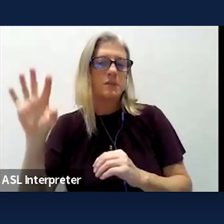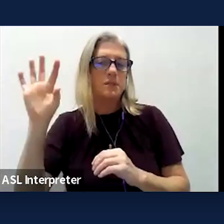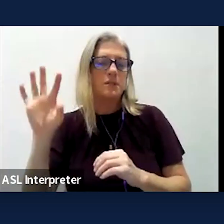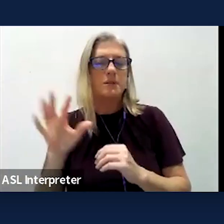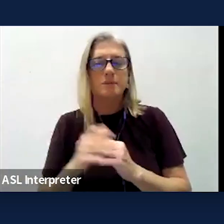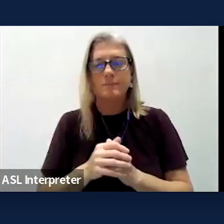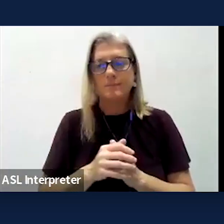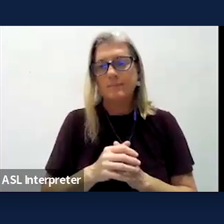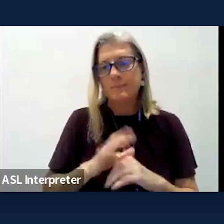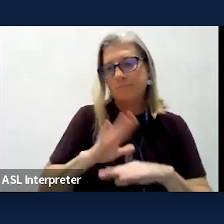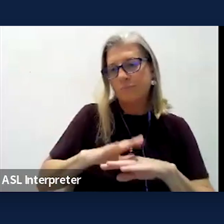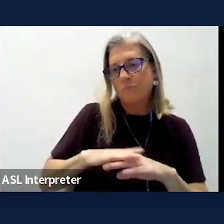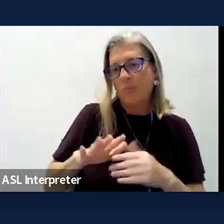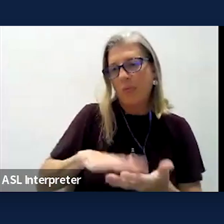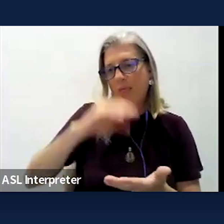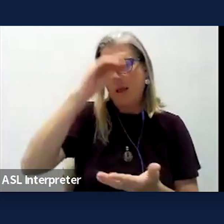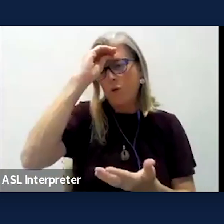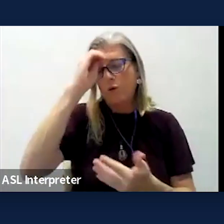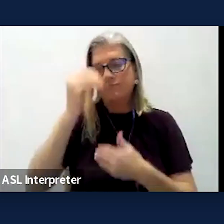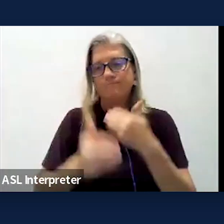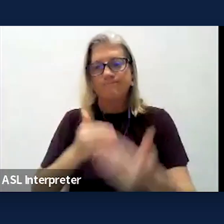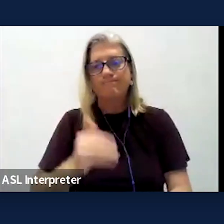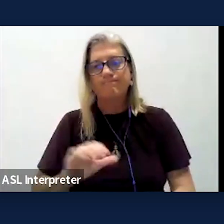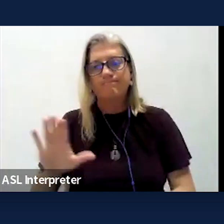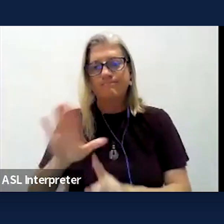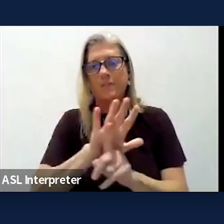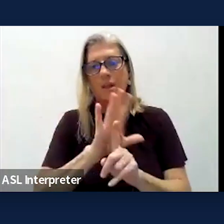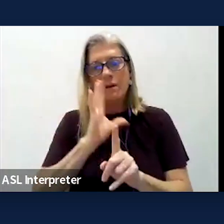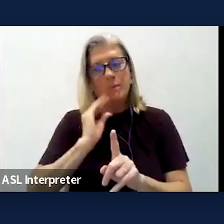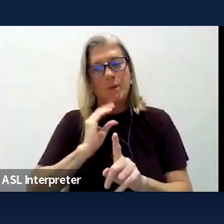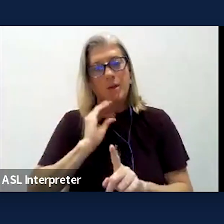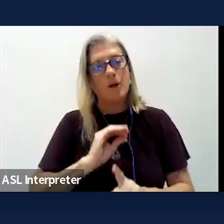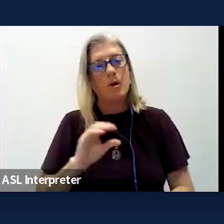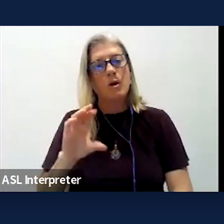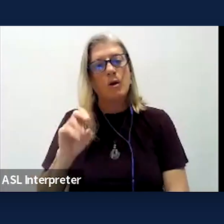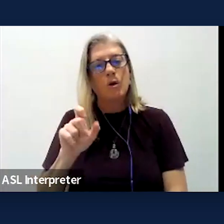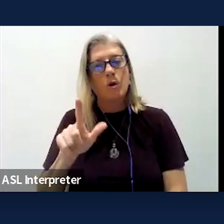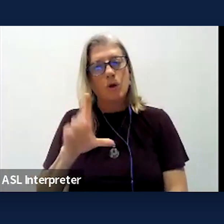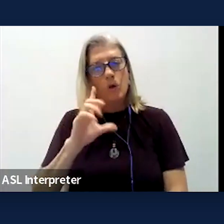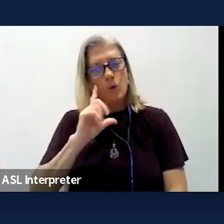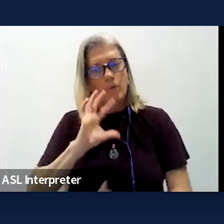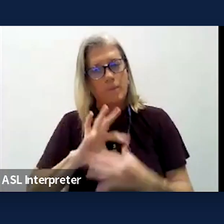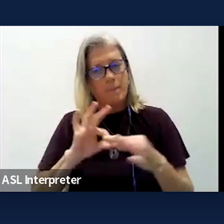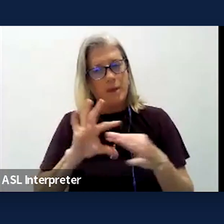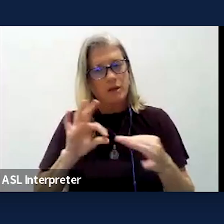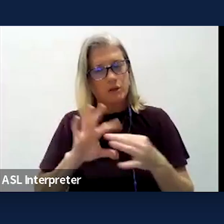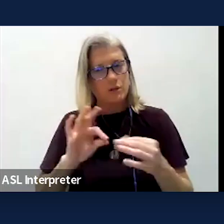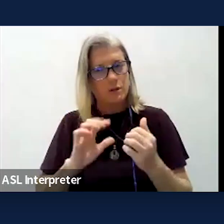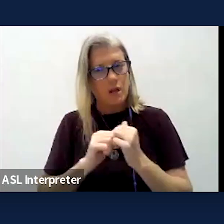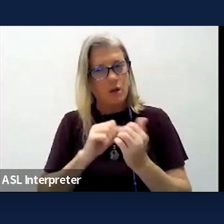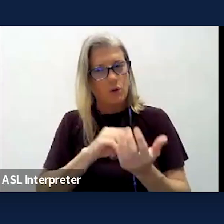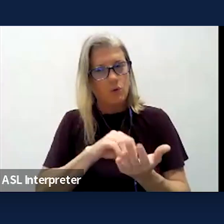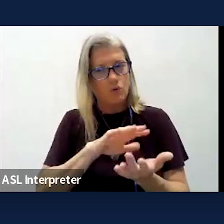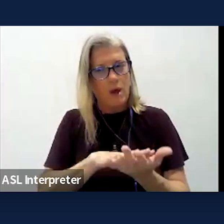learned in going through this. So, Carl, you had mentioned that you've learned how to manage things, that you track things